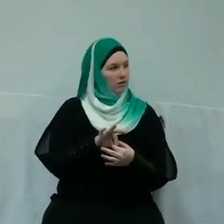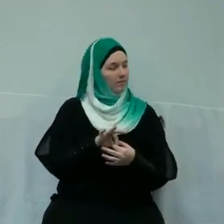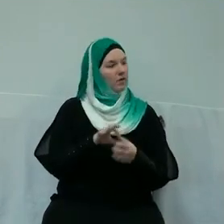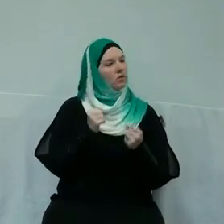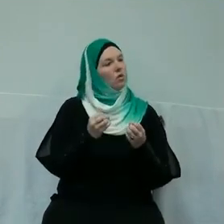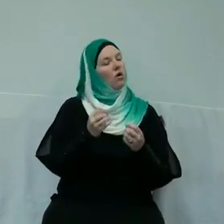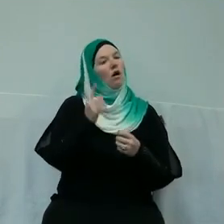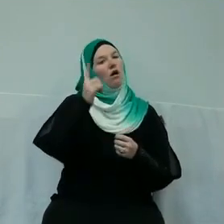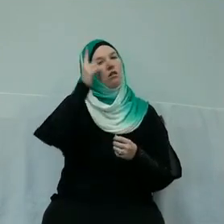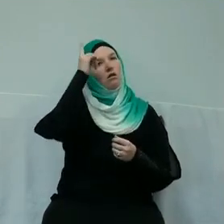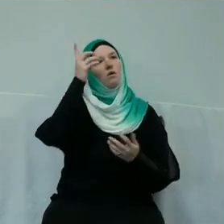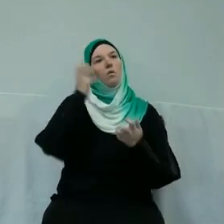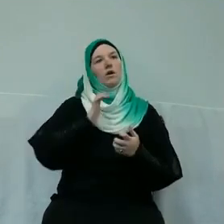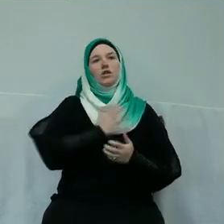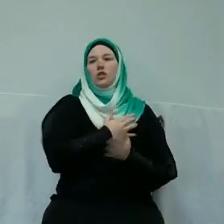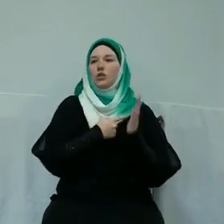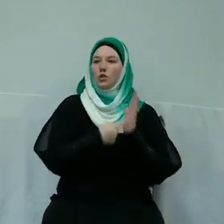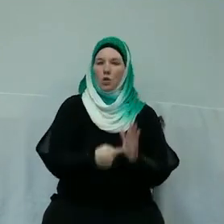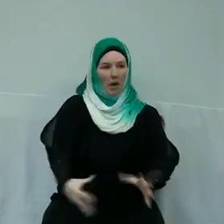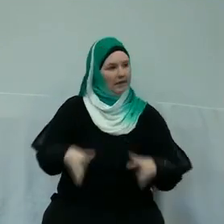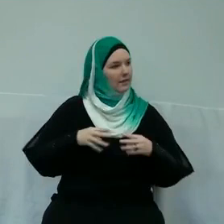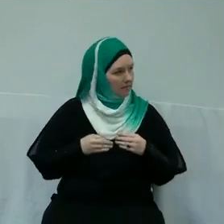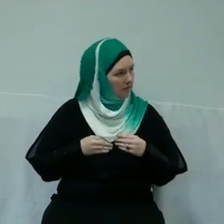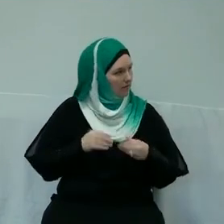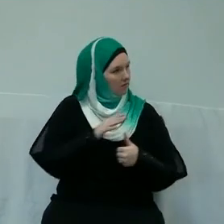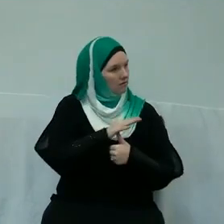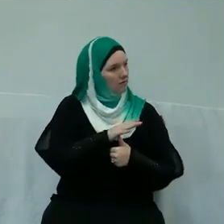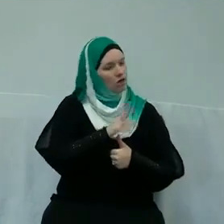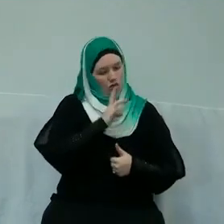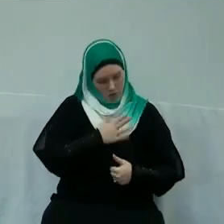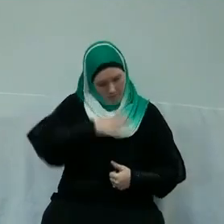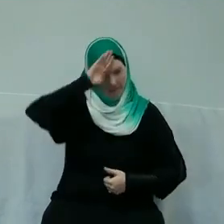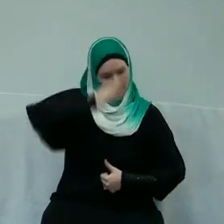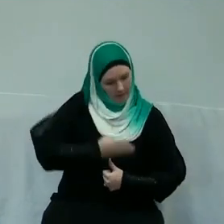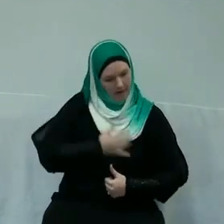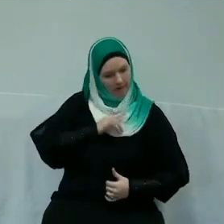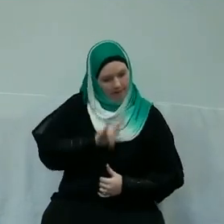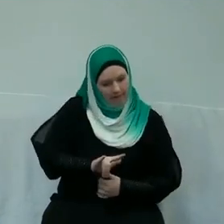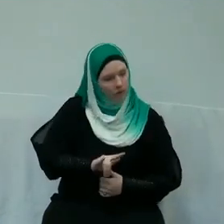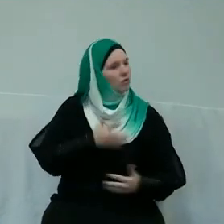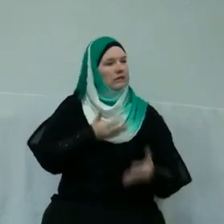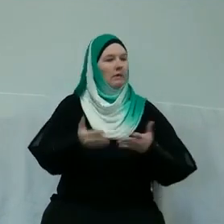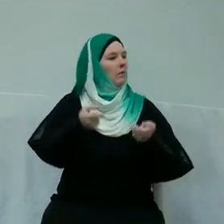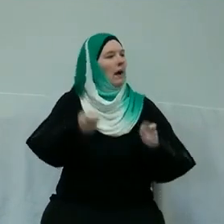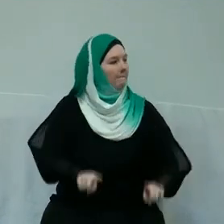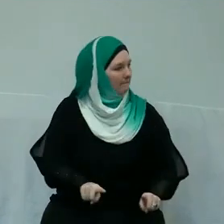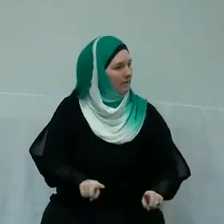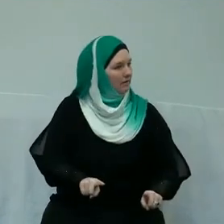show the ultimate acceptance, that you are my son, I love you no matter what, but I love